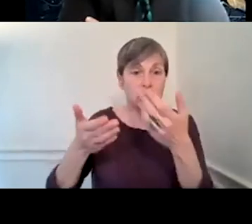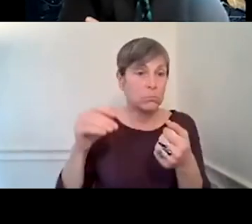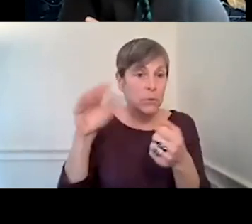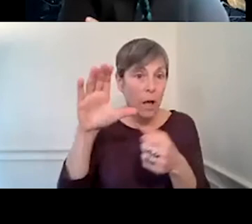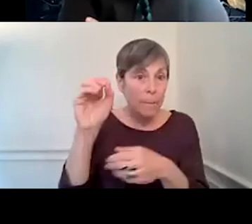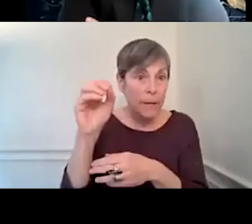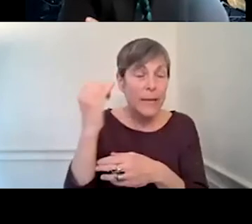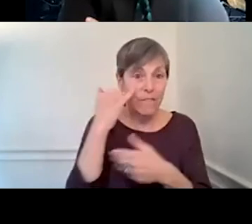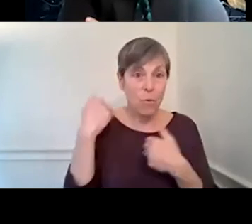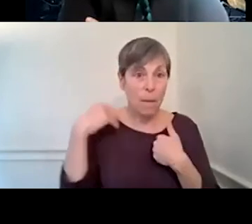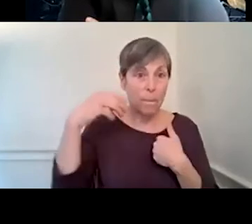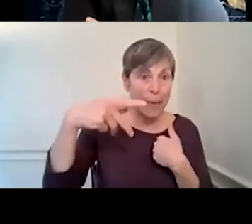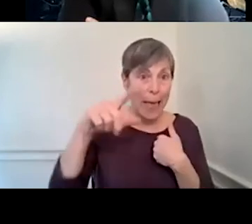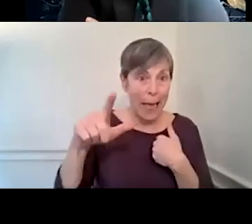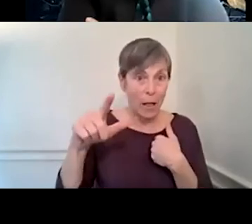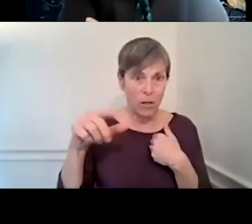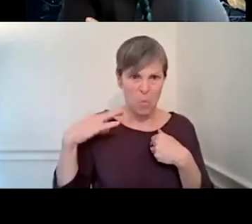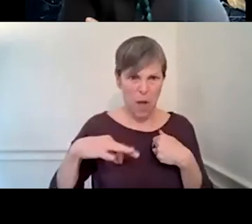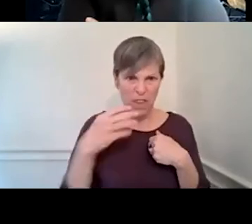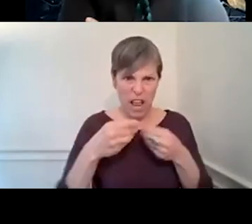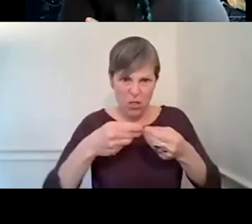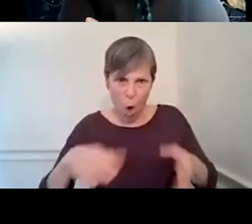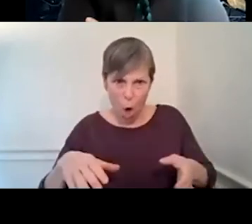loss responsibility. And then there's some,